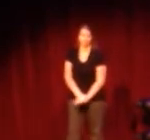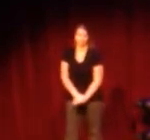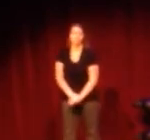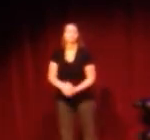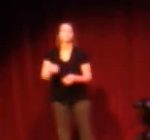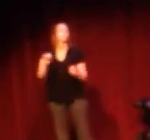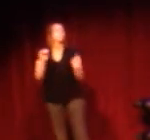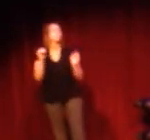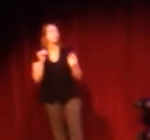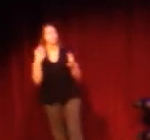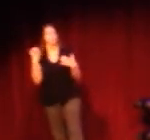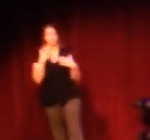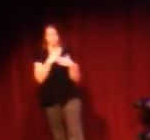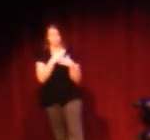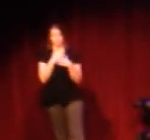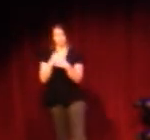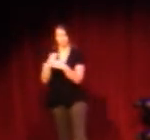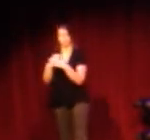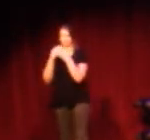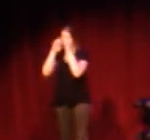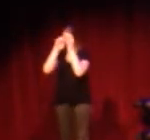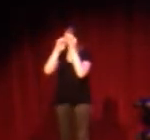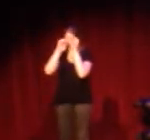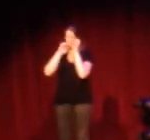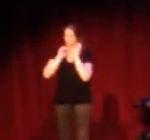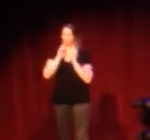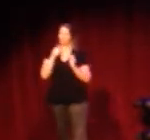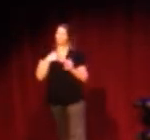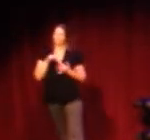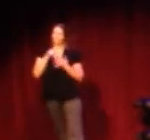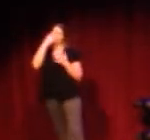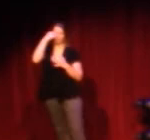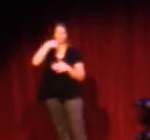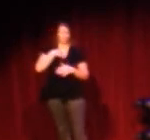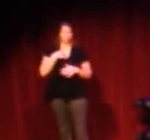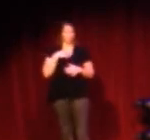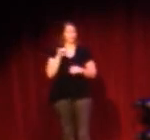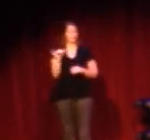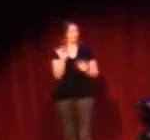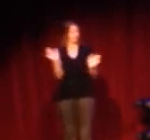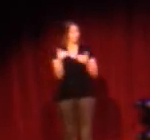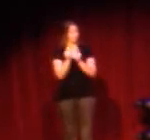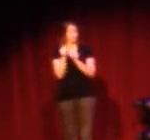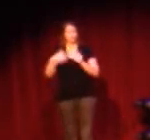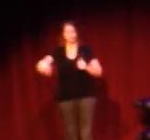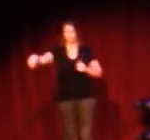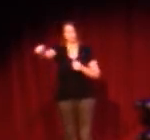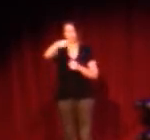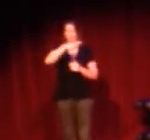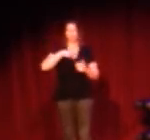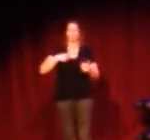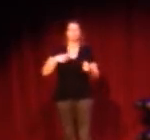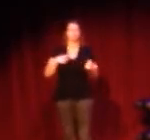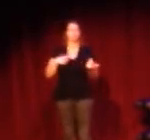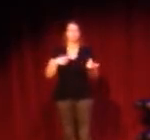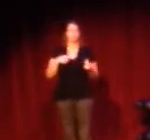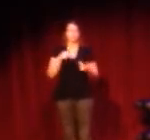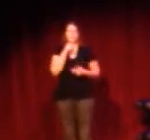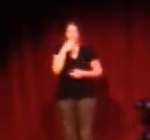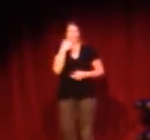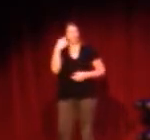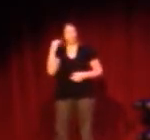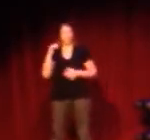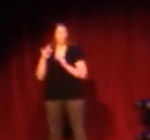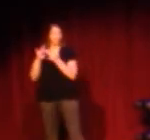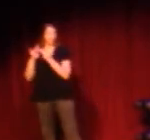I also wanted to share with you just how special it is to be in the same room with you. This is really cool. This is nothing like the internet